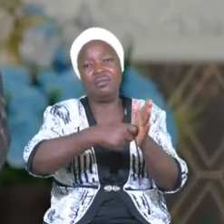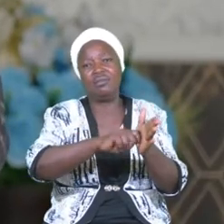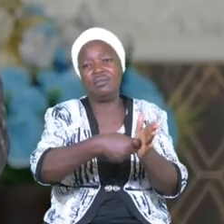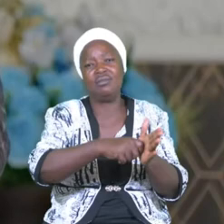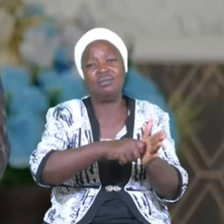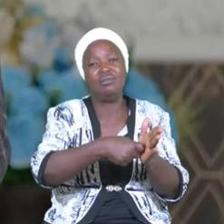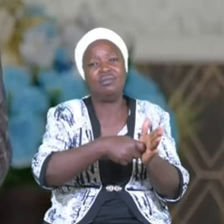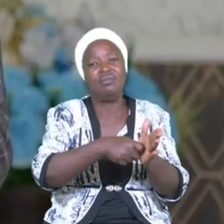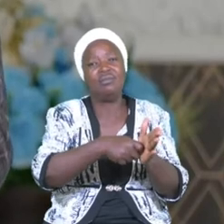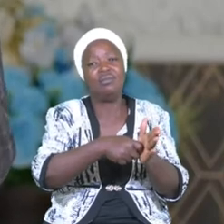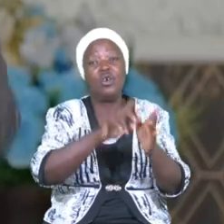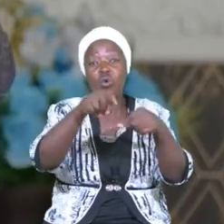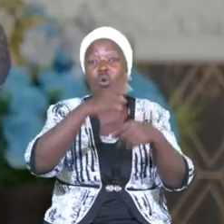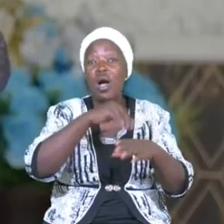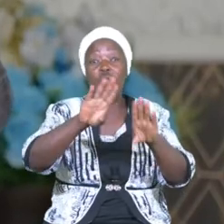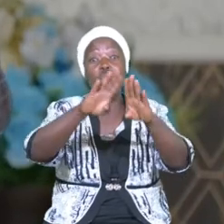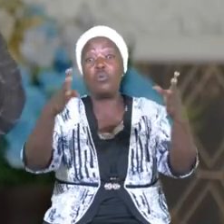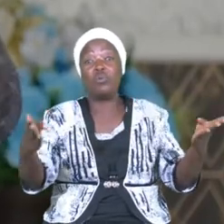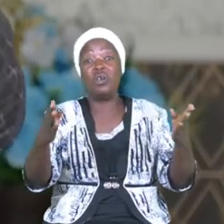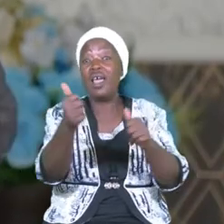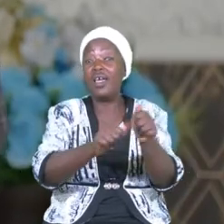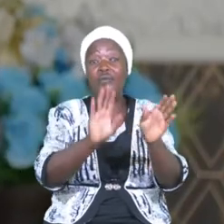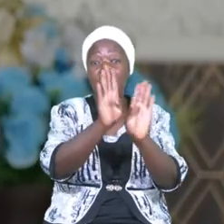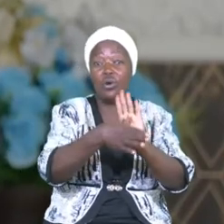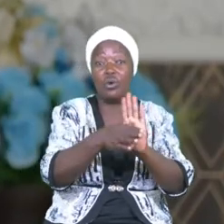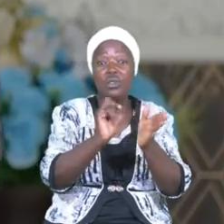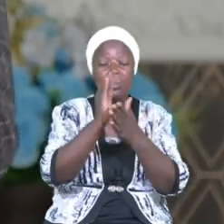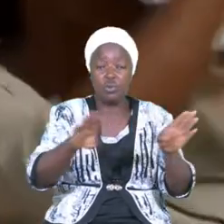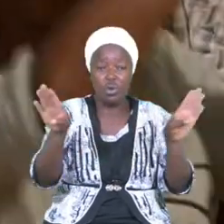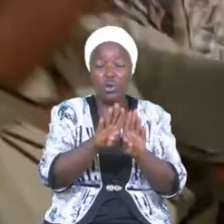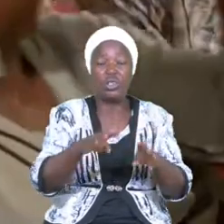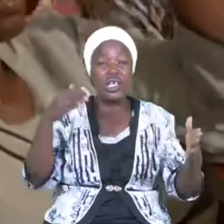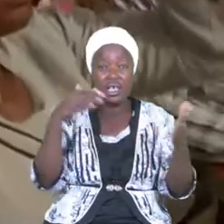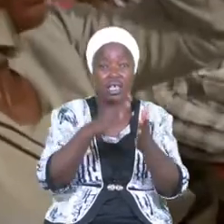and open every door that was locked against you before.